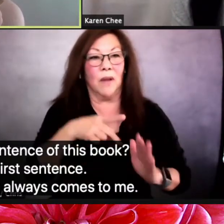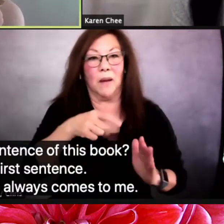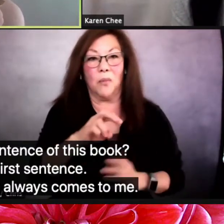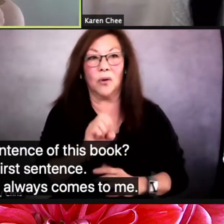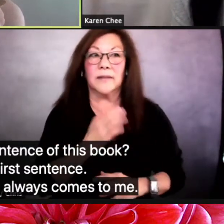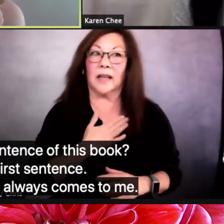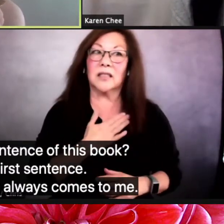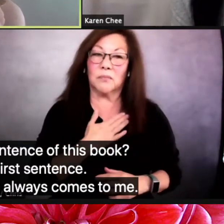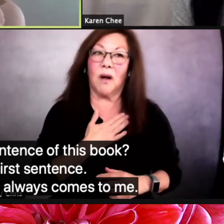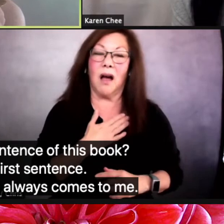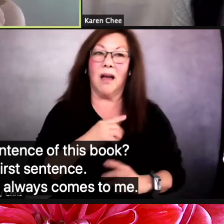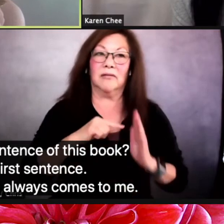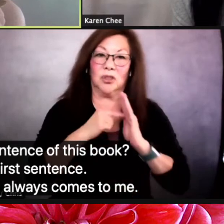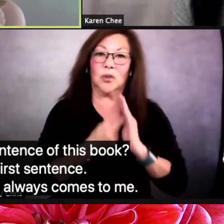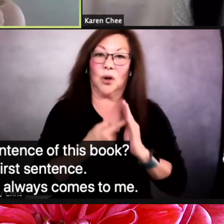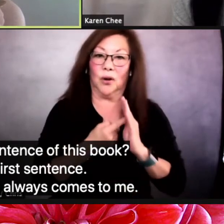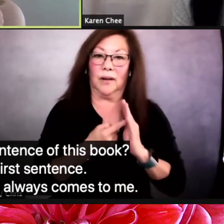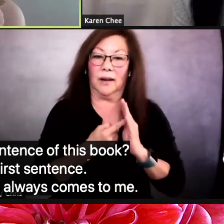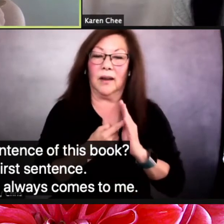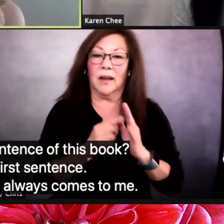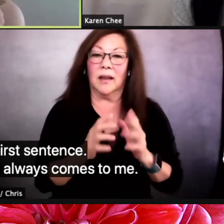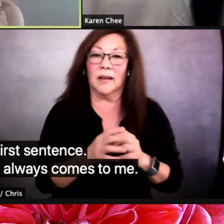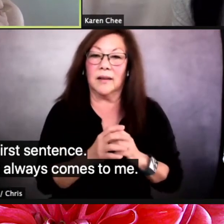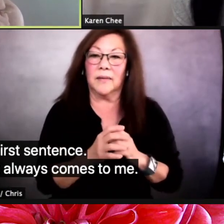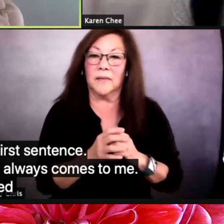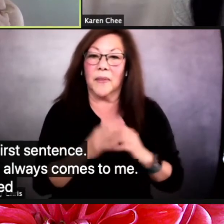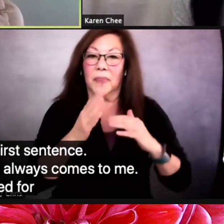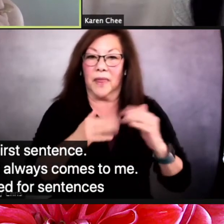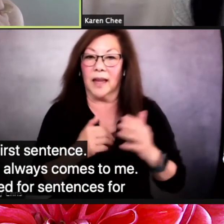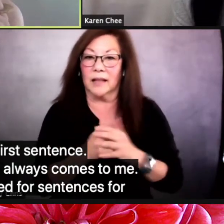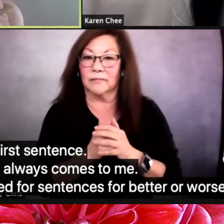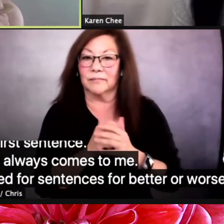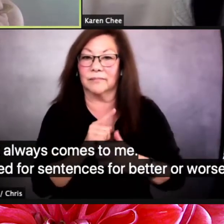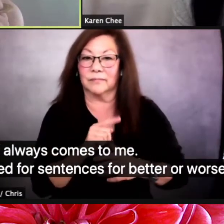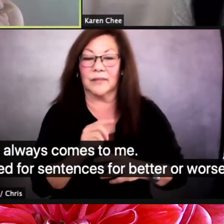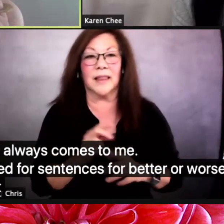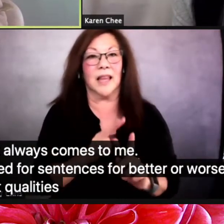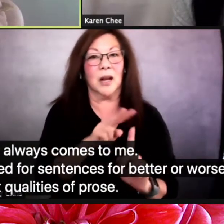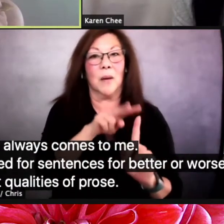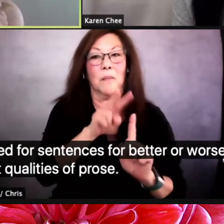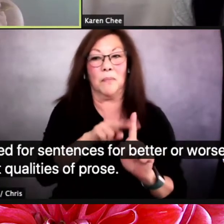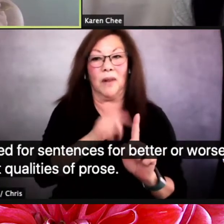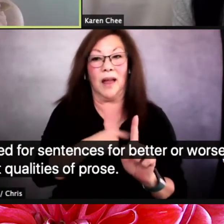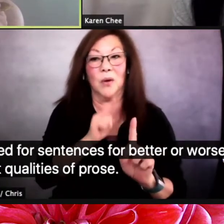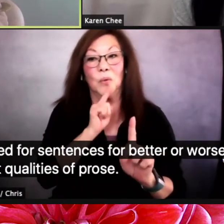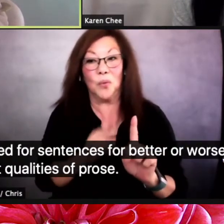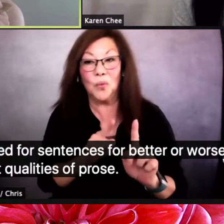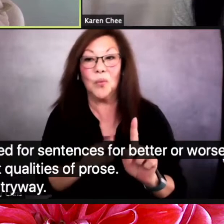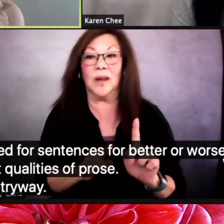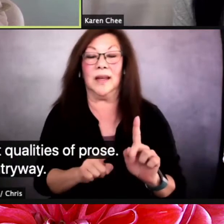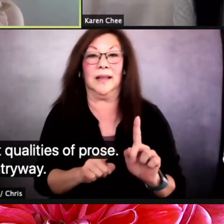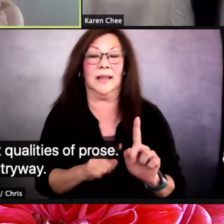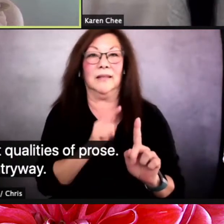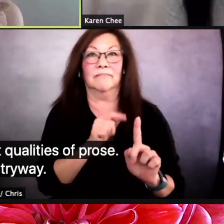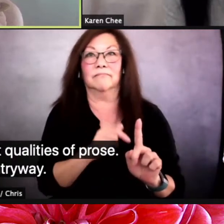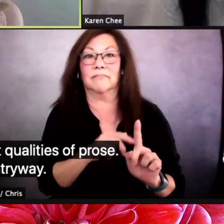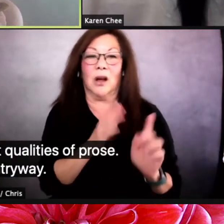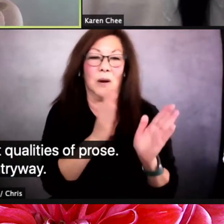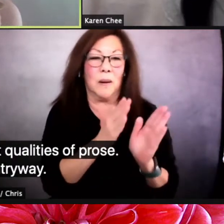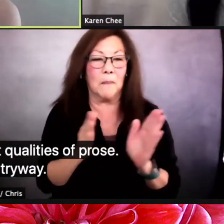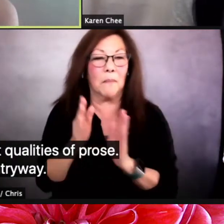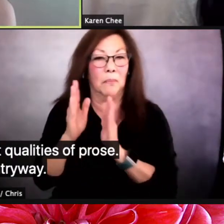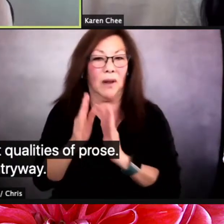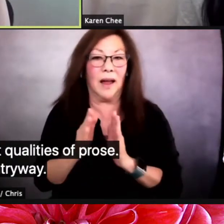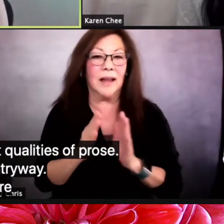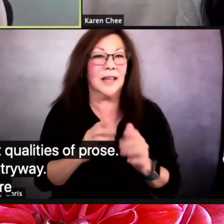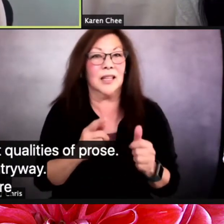entryway, much more so than, definitely more so than a plot. I really don't know how to plot things, especially in a